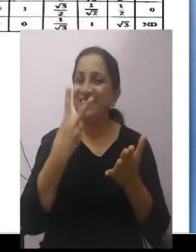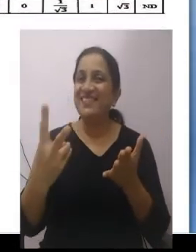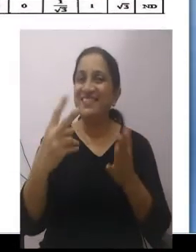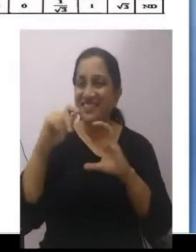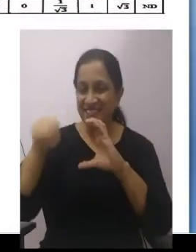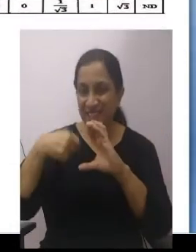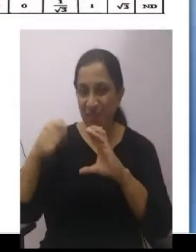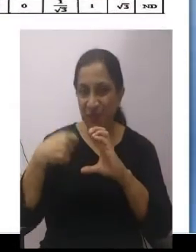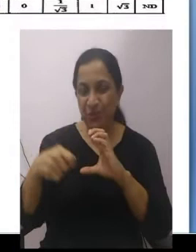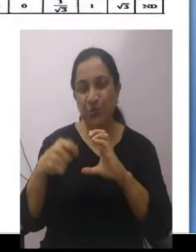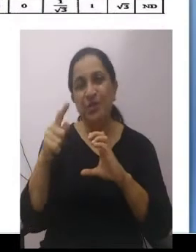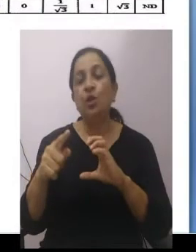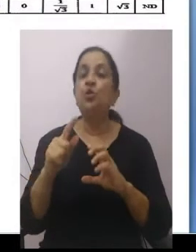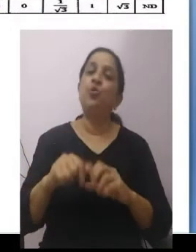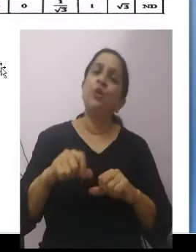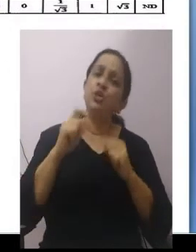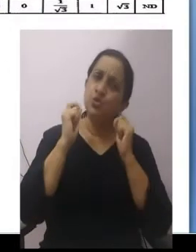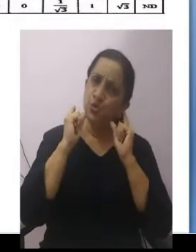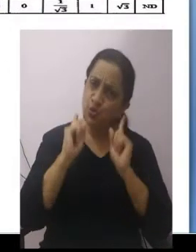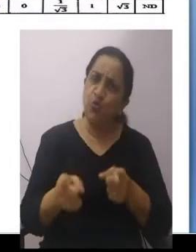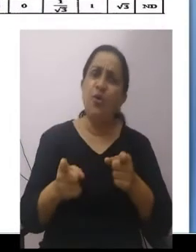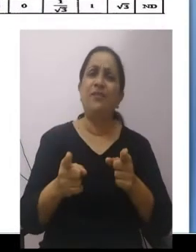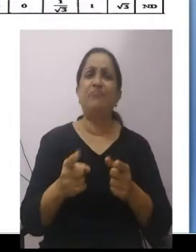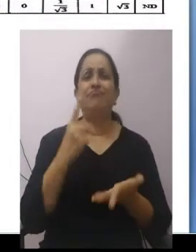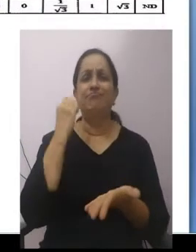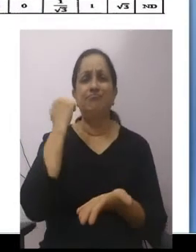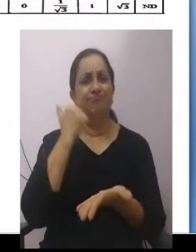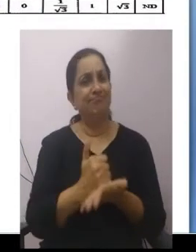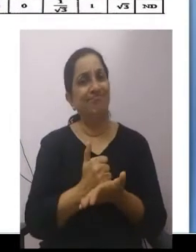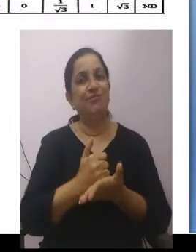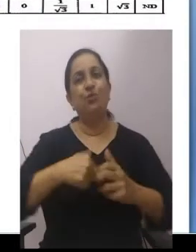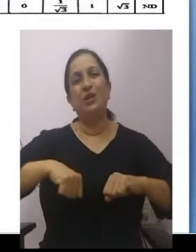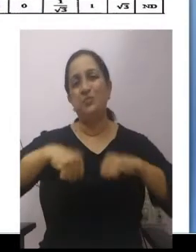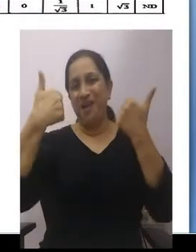to get good marks.